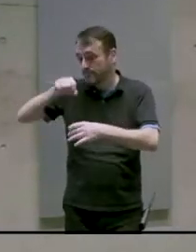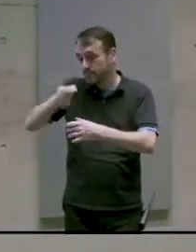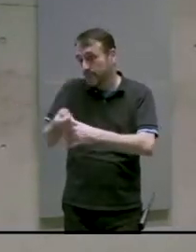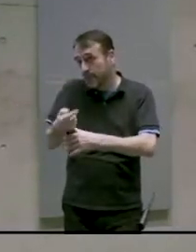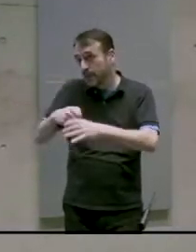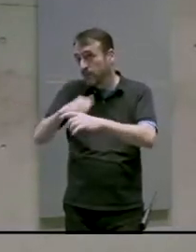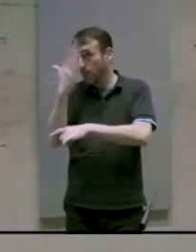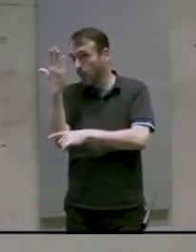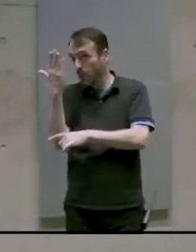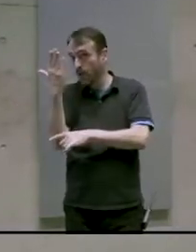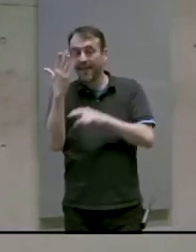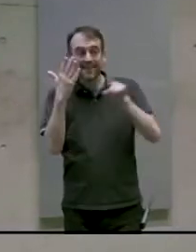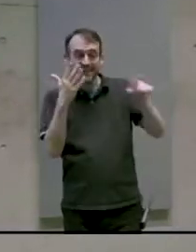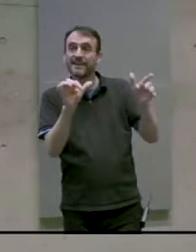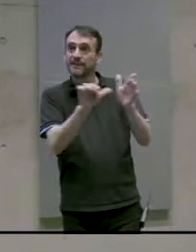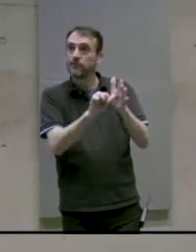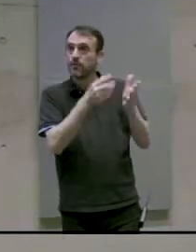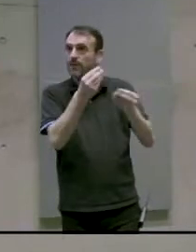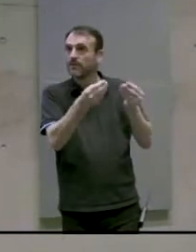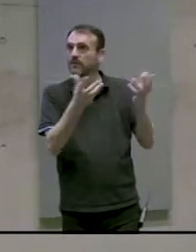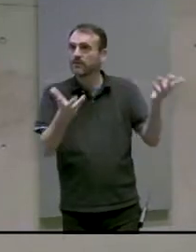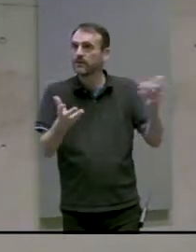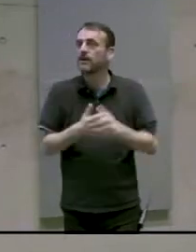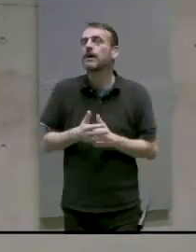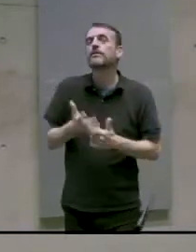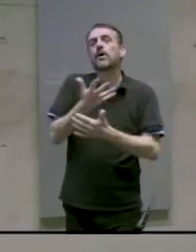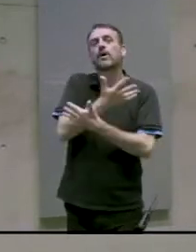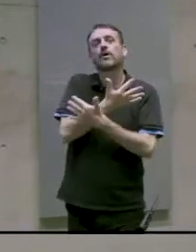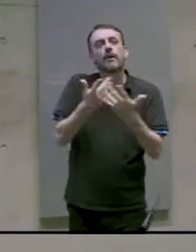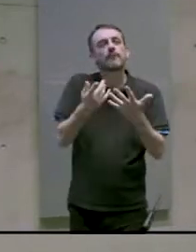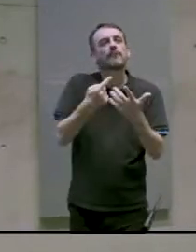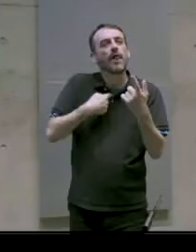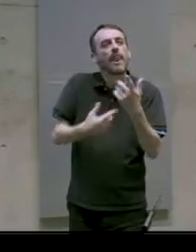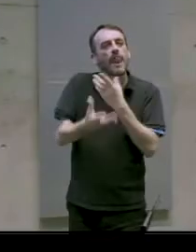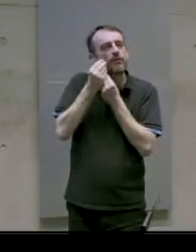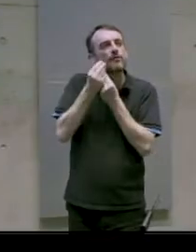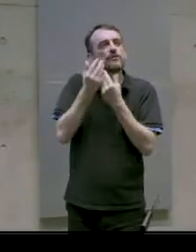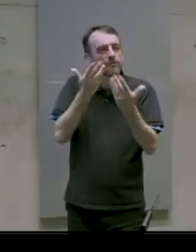our lessons, but some of them are voices, some of them are just everything else.